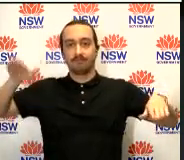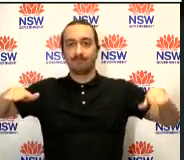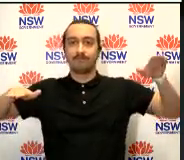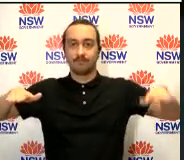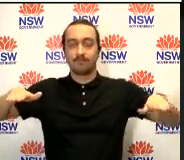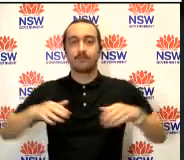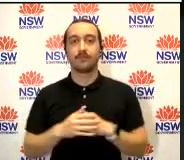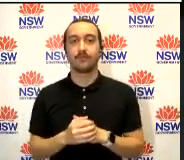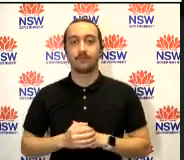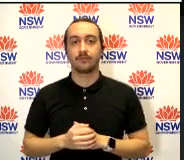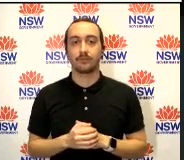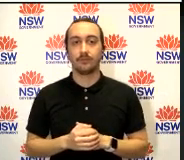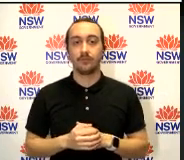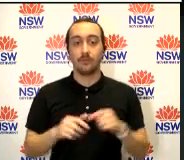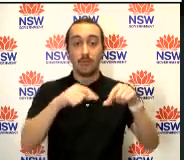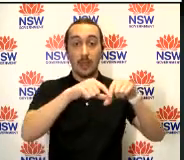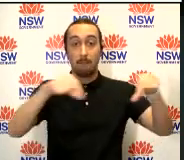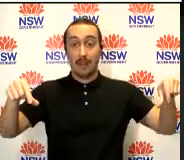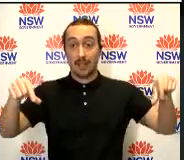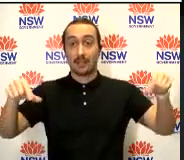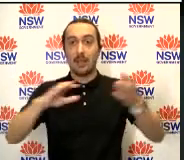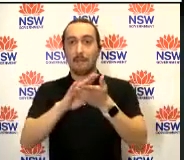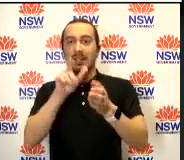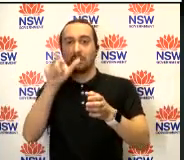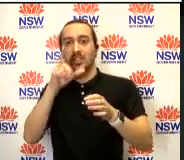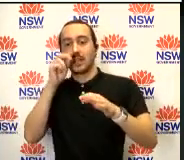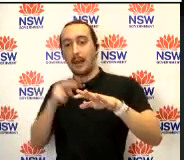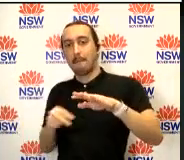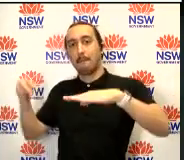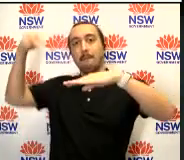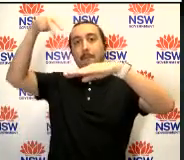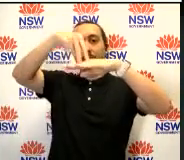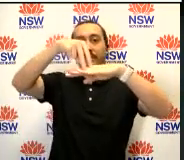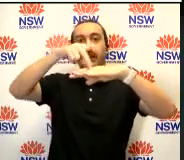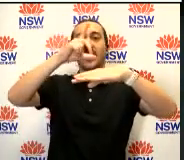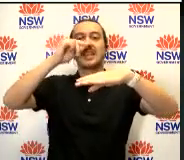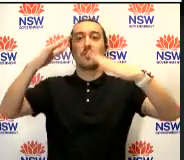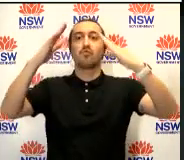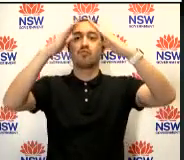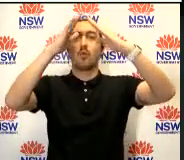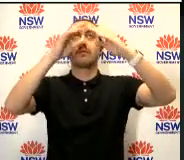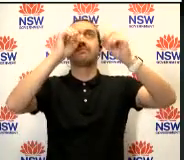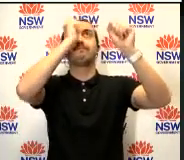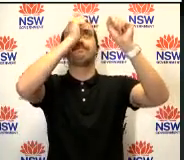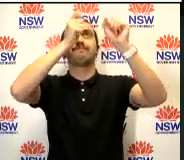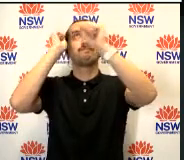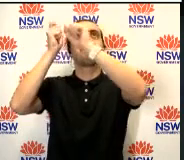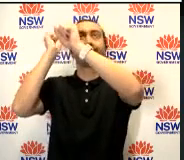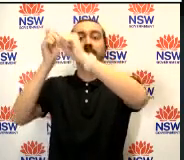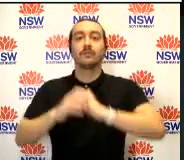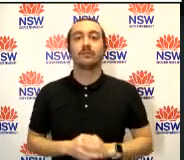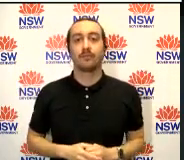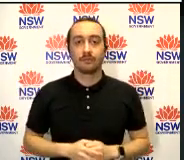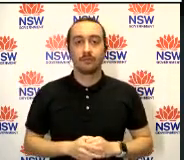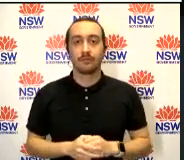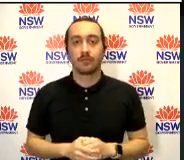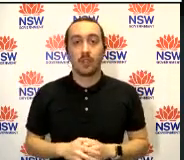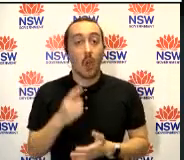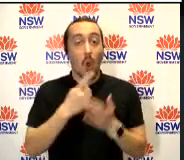up to raise the worker high enough to install the roof section. The worker was standing less than 2 metres